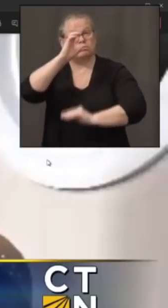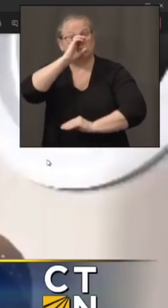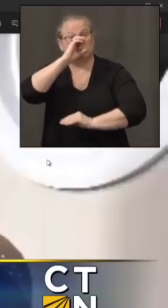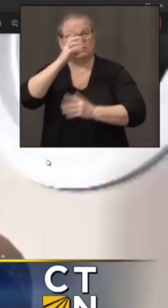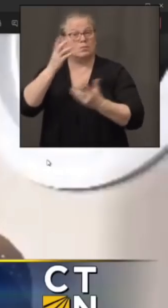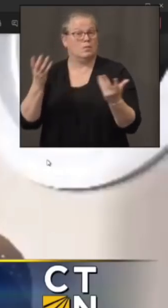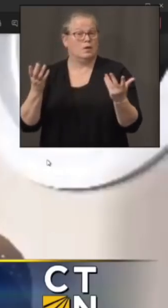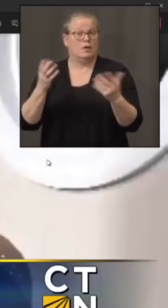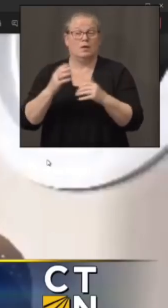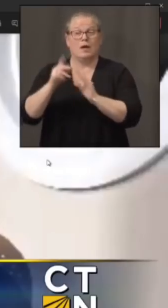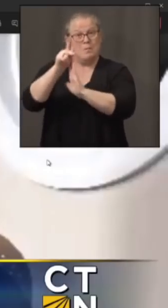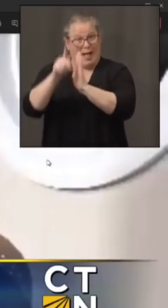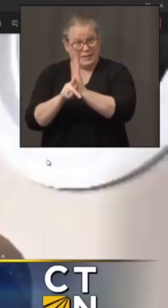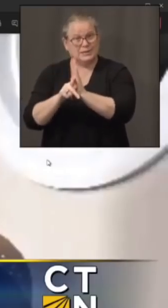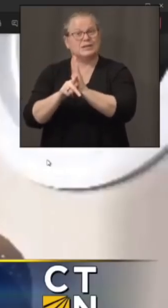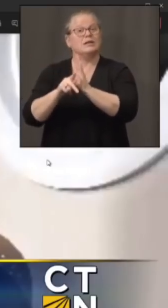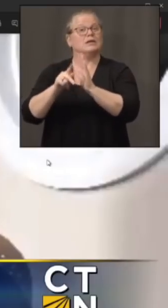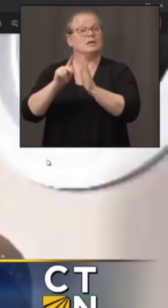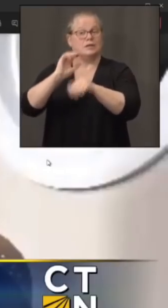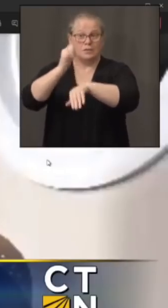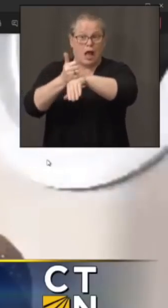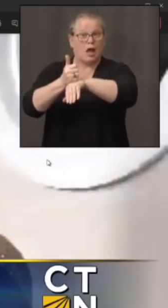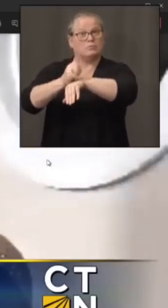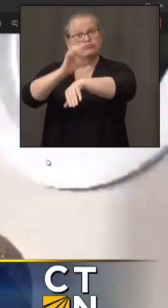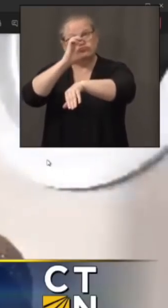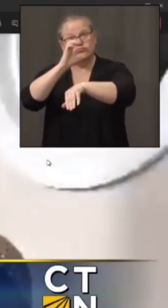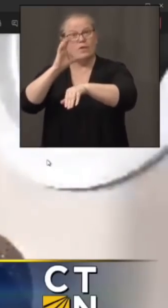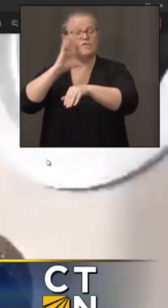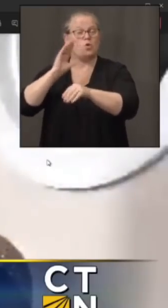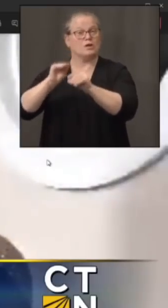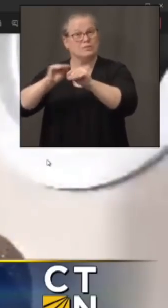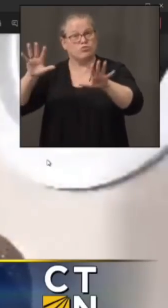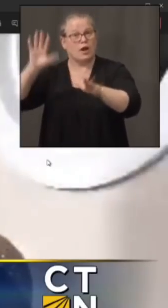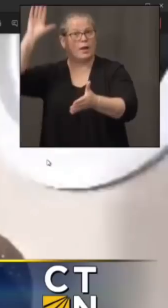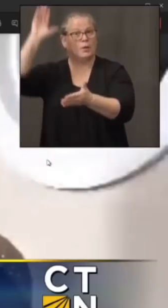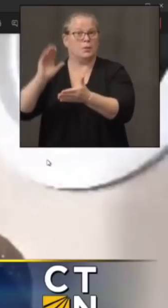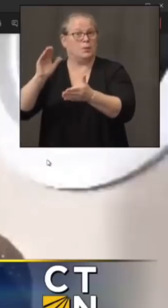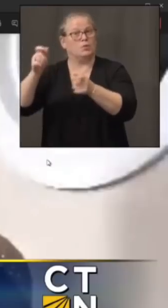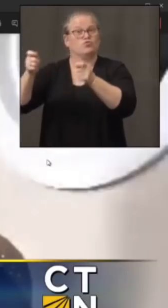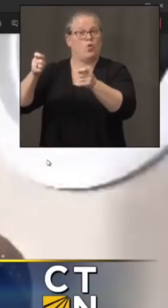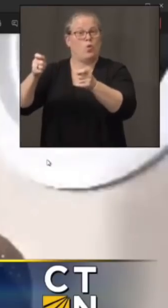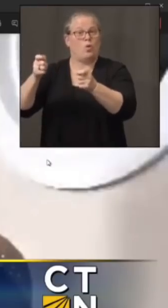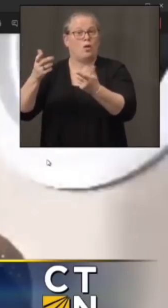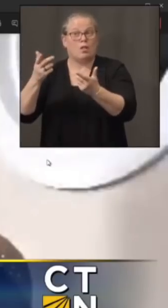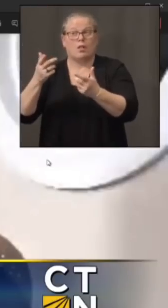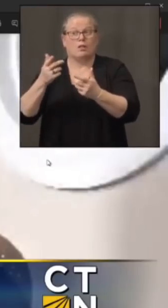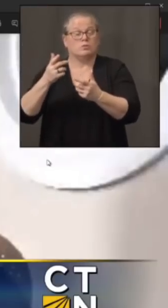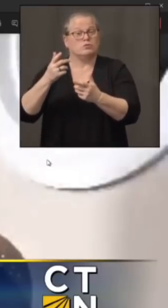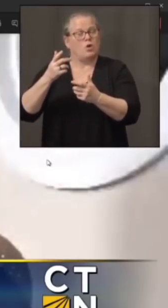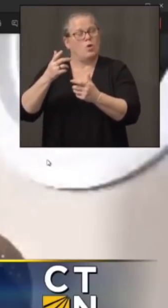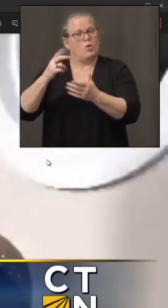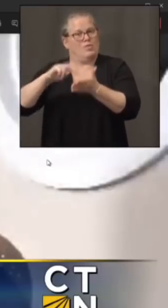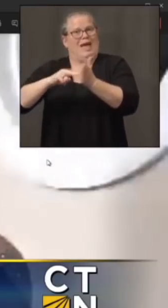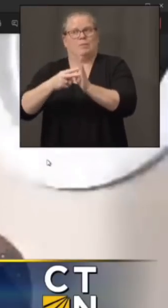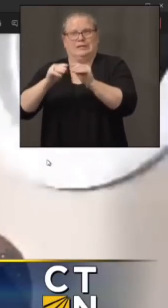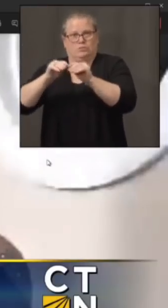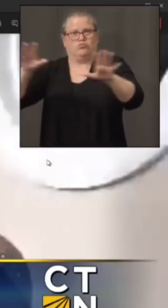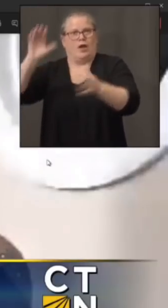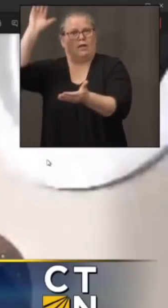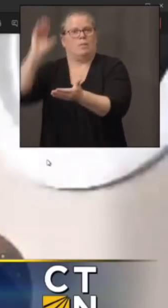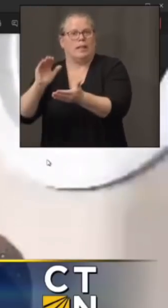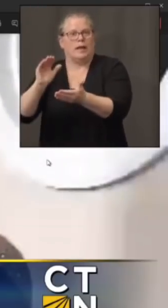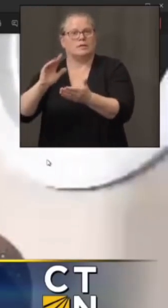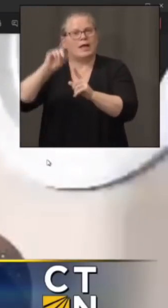controlled spread, so we went into this with less spread, and you've had governors that have taken earlier action to try to keep up with